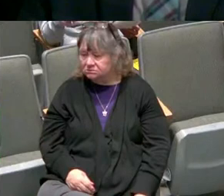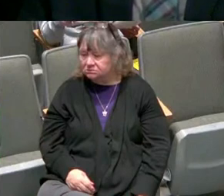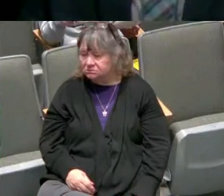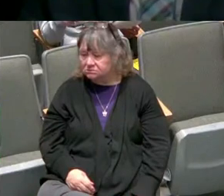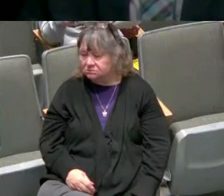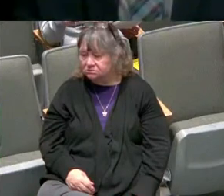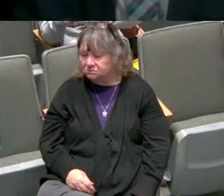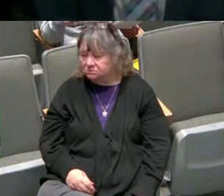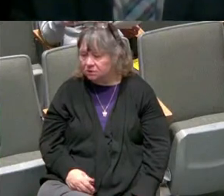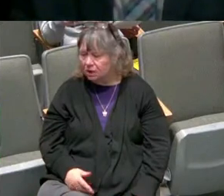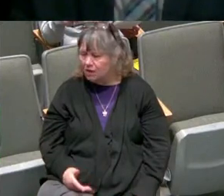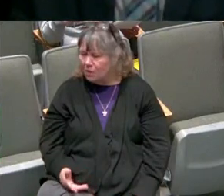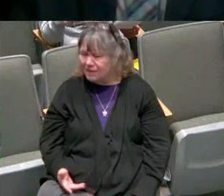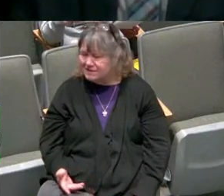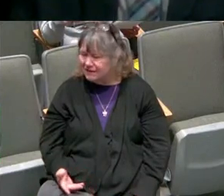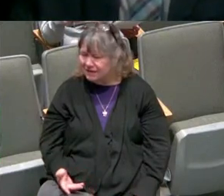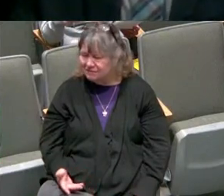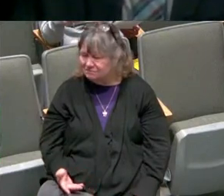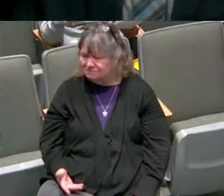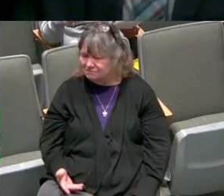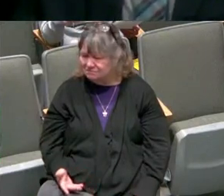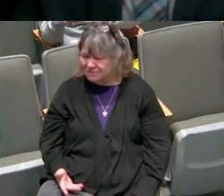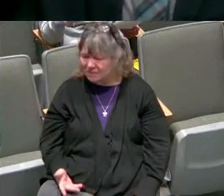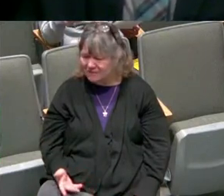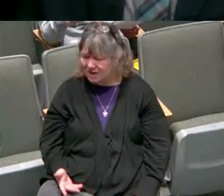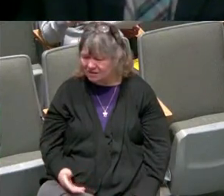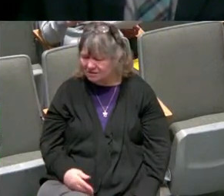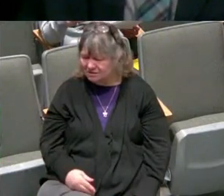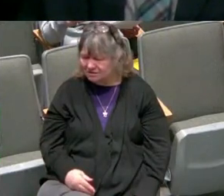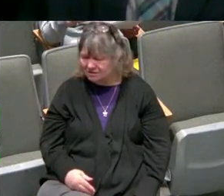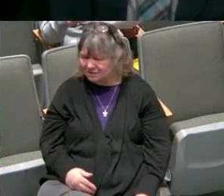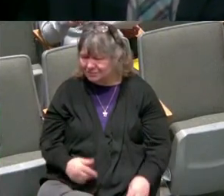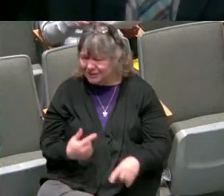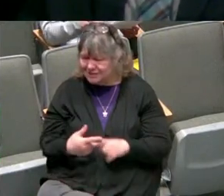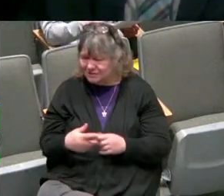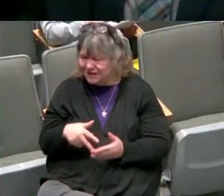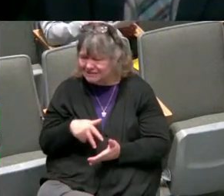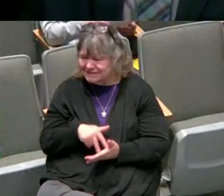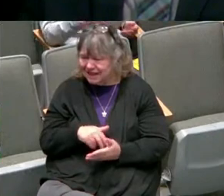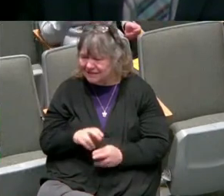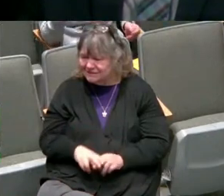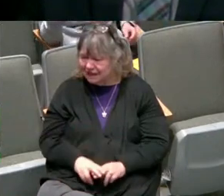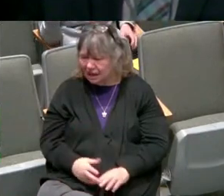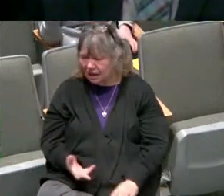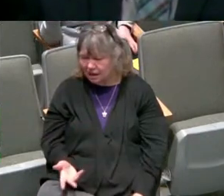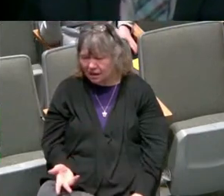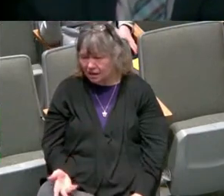we'll switch it around and we'll do this the standing for yes first please